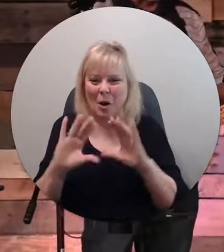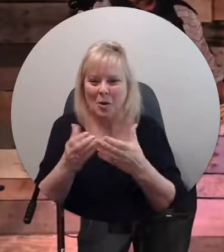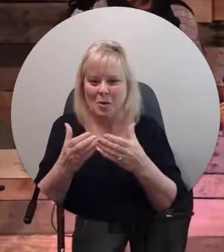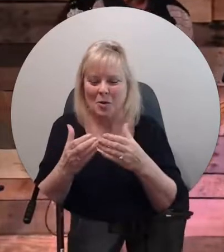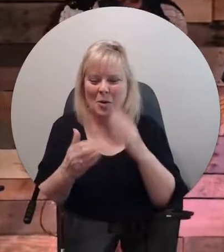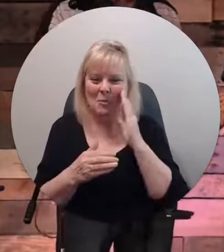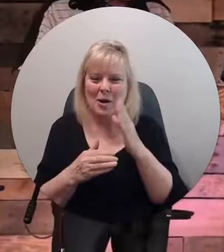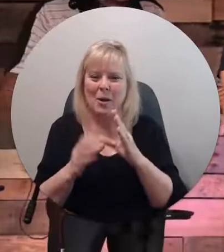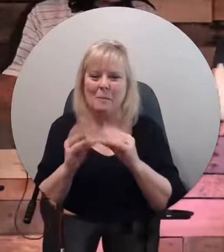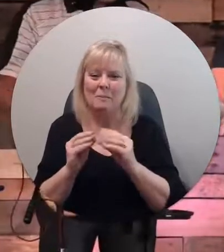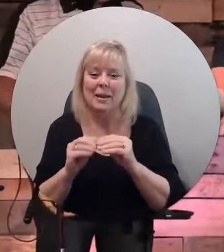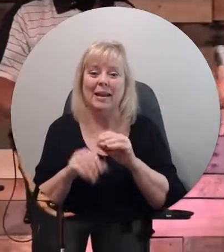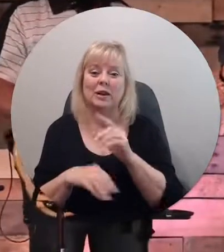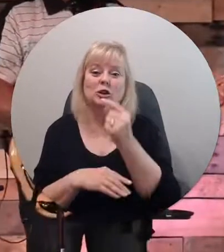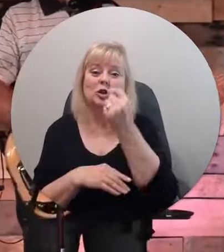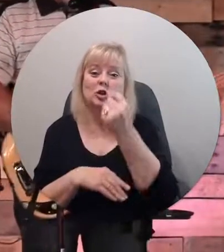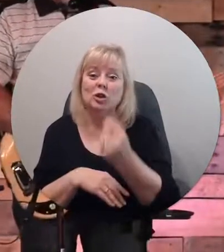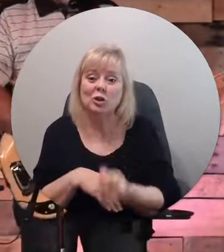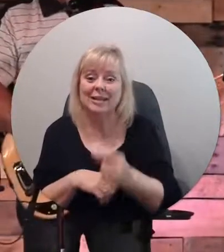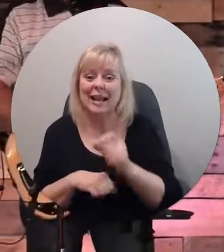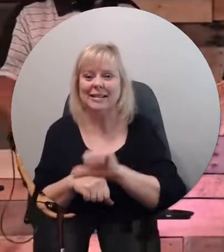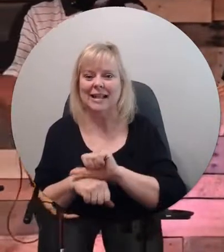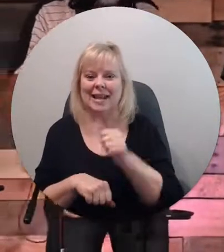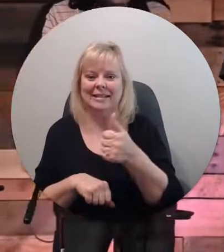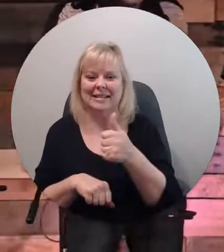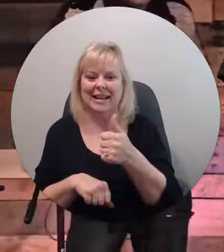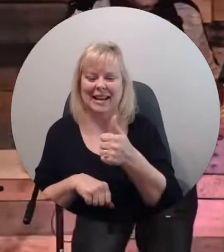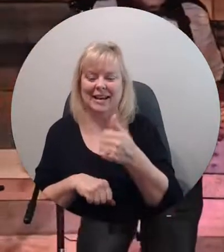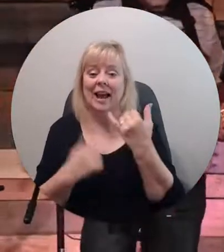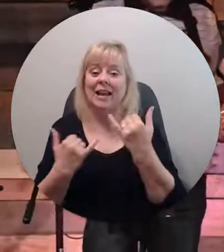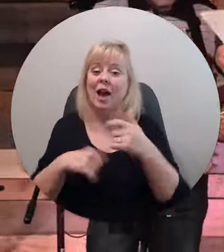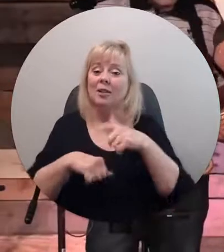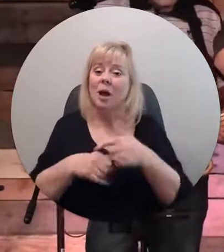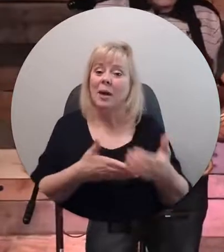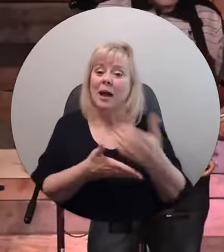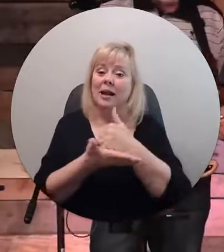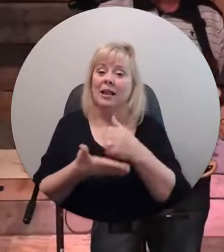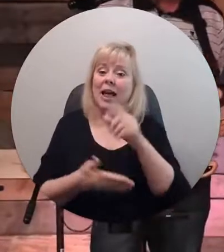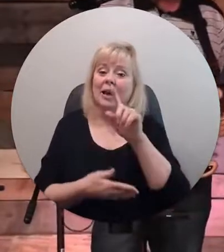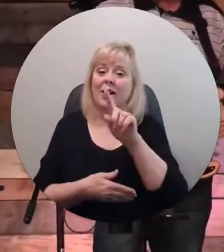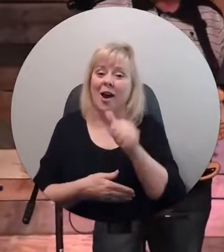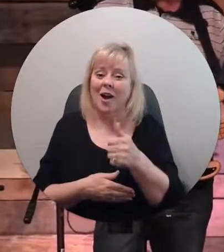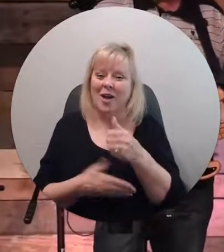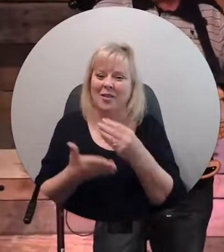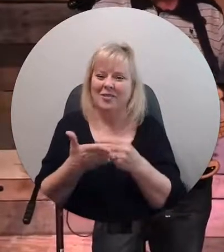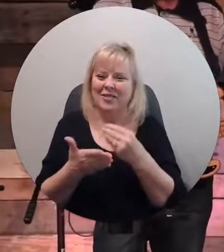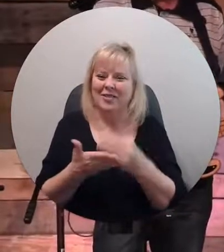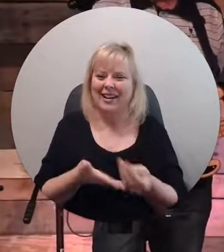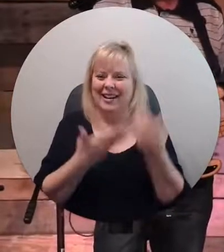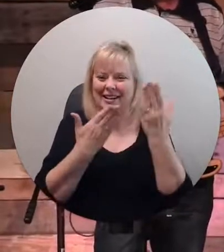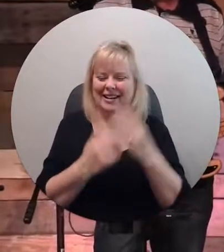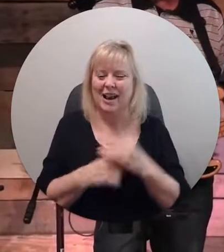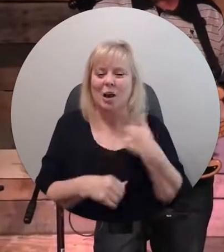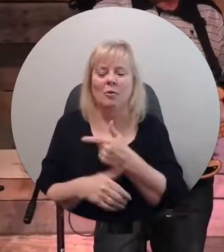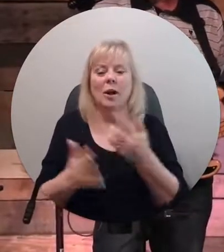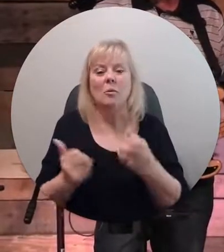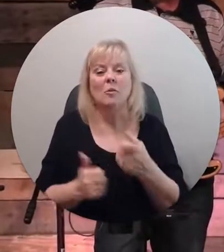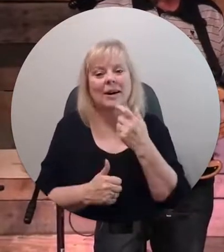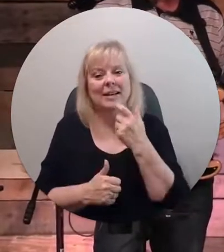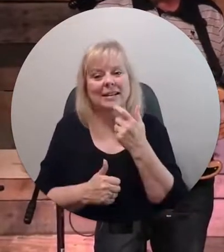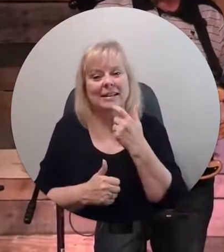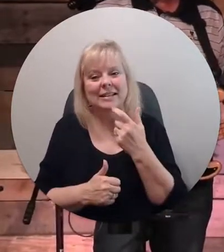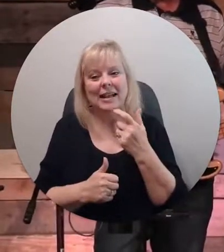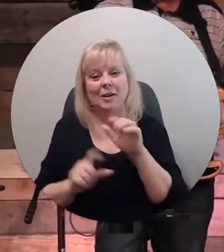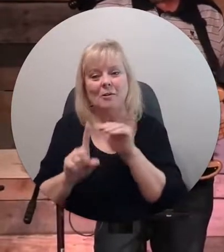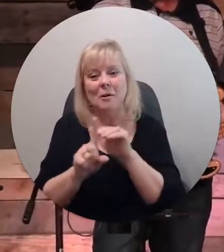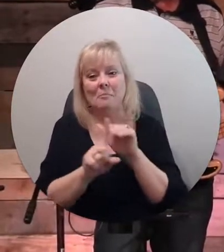And we're also going to be doing our offering at this time. And so while ushers come forward, I want to remind you that you can also give